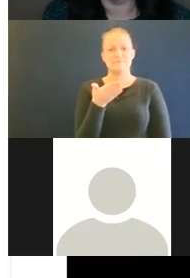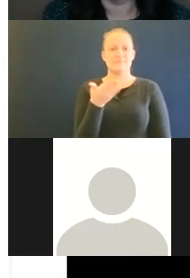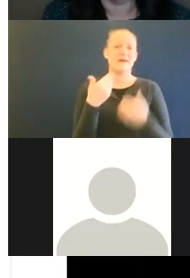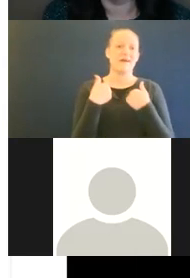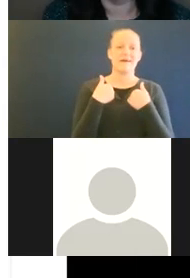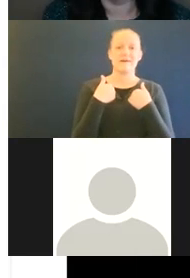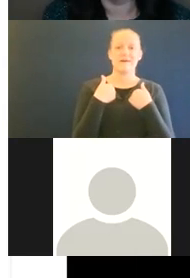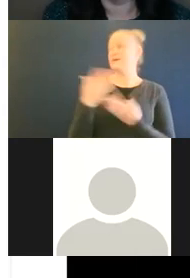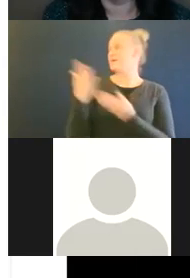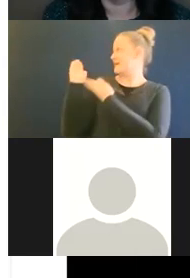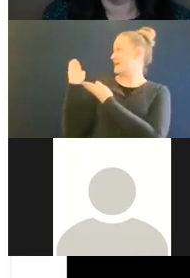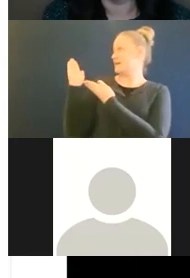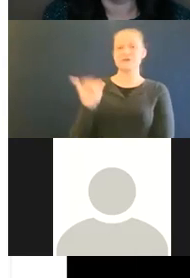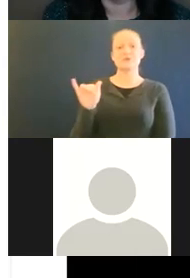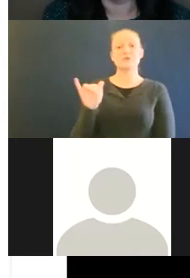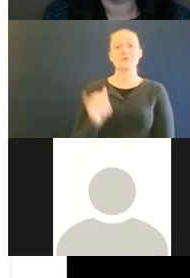right behind me as well.